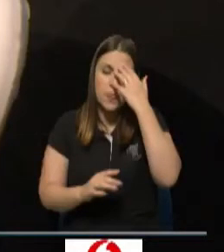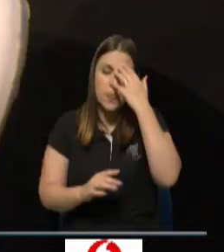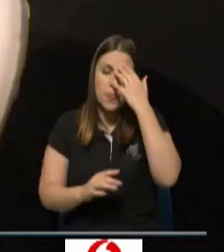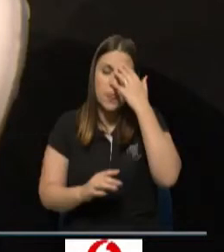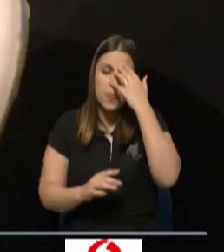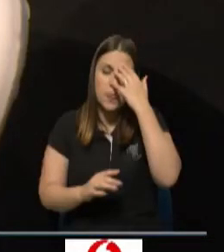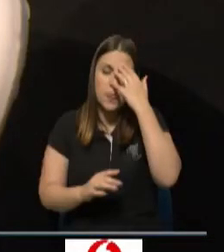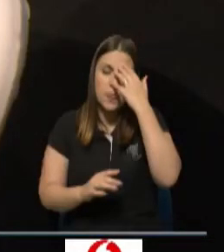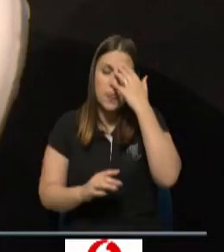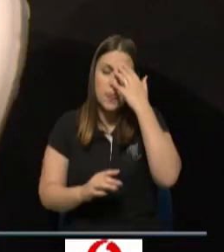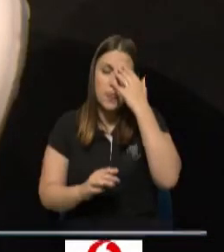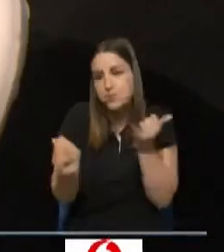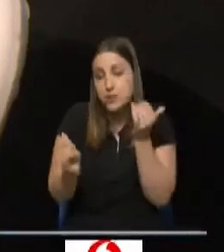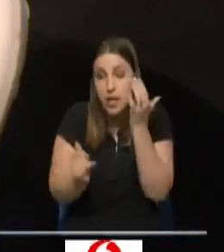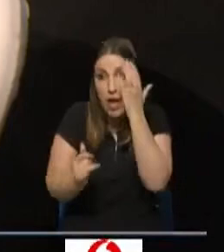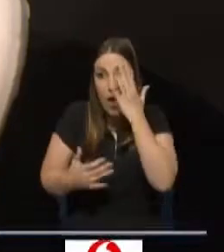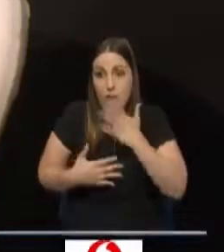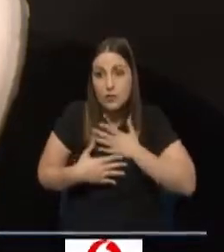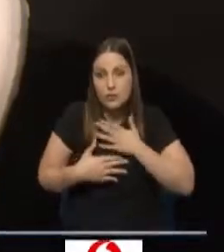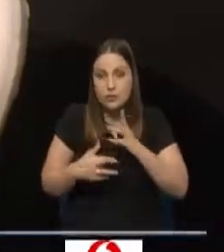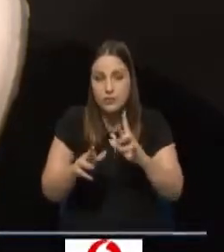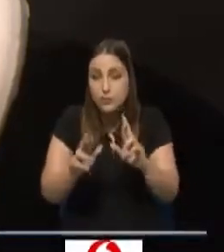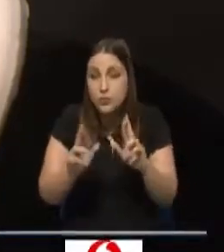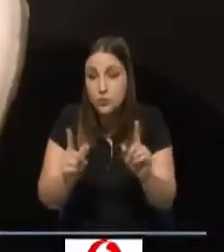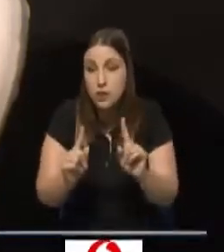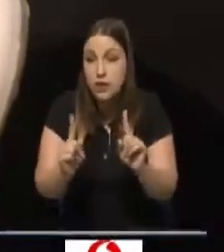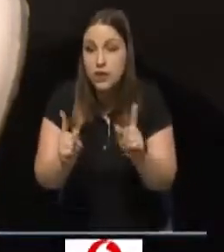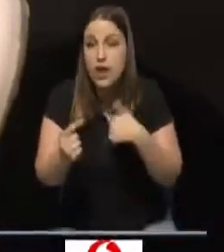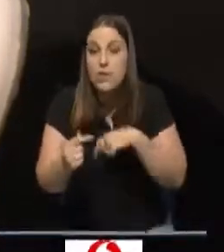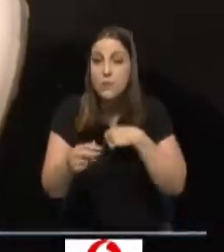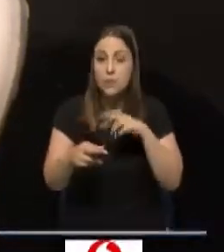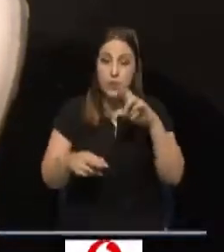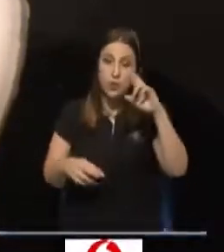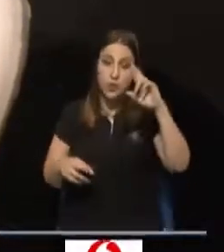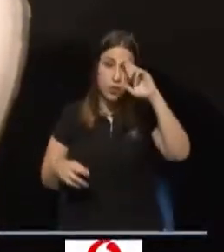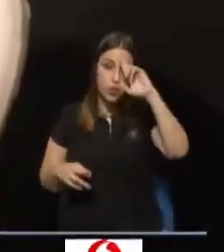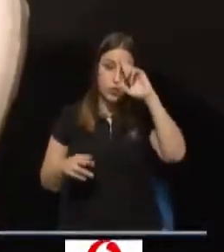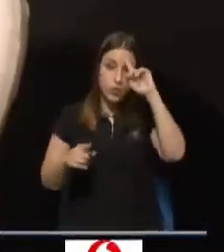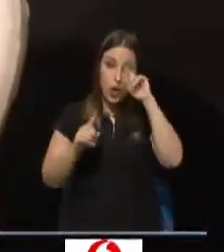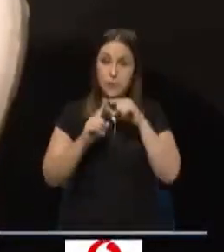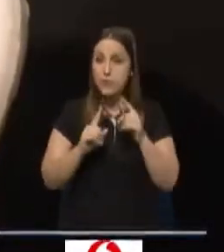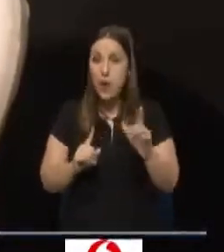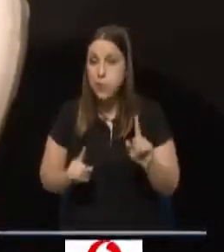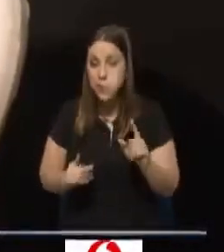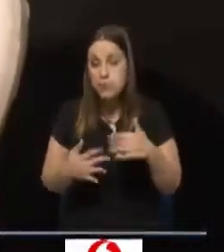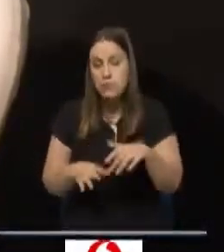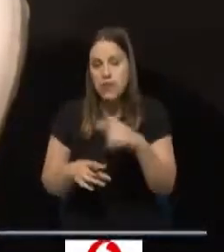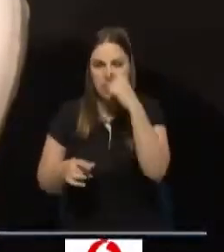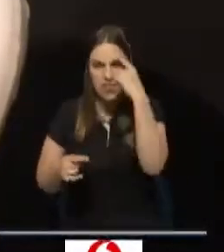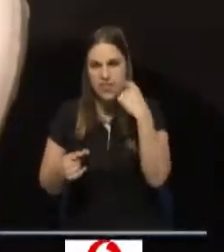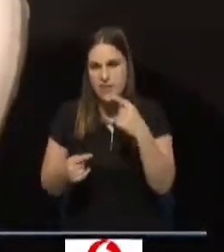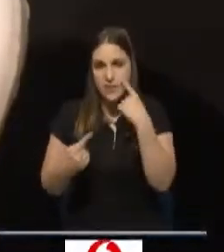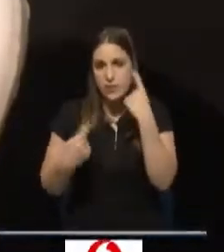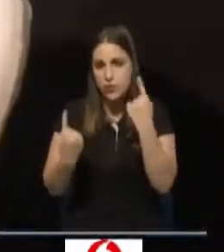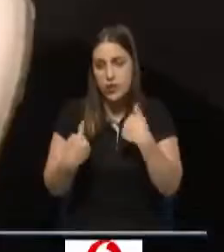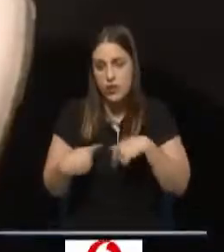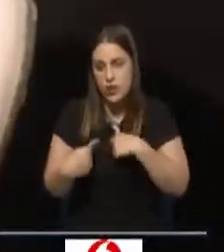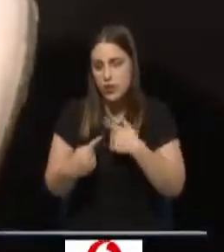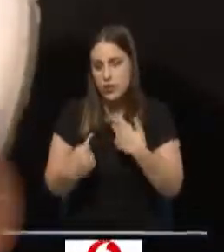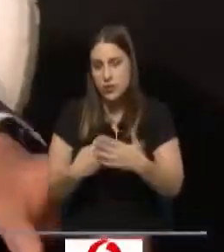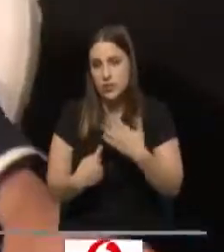thinking, prices could come down, but it's not viable. And so we have to make the utmost efforts